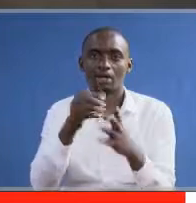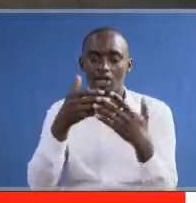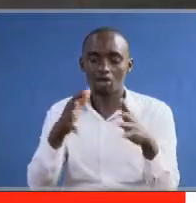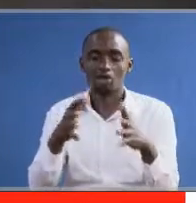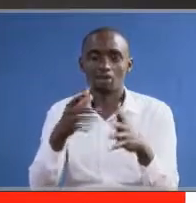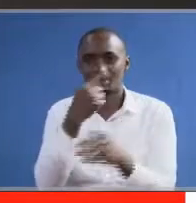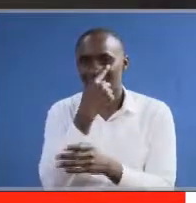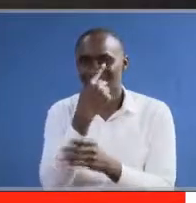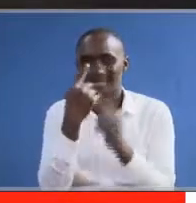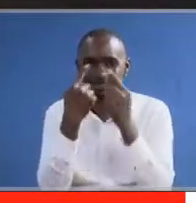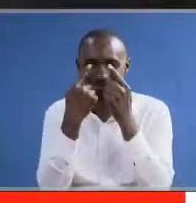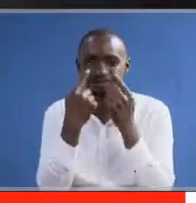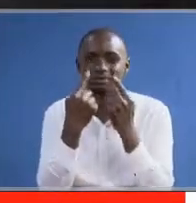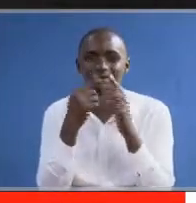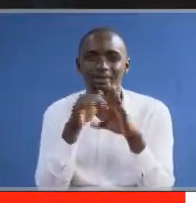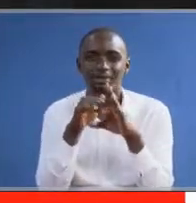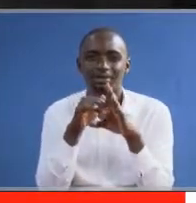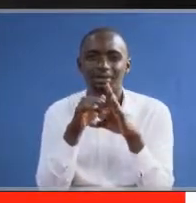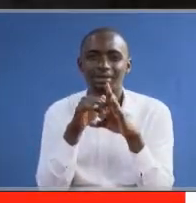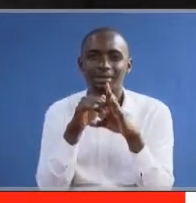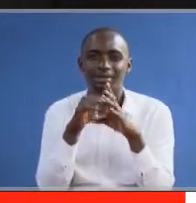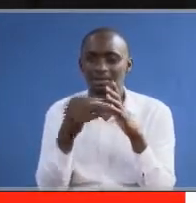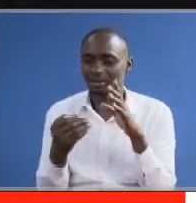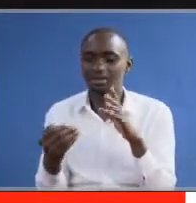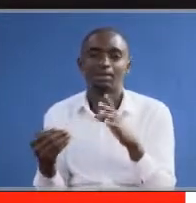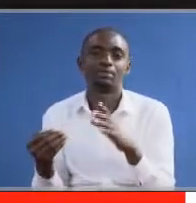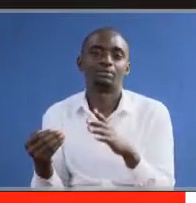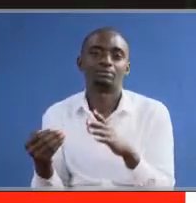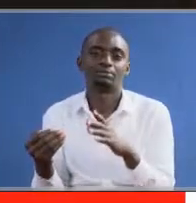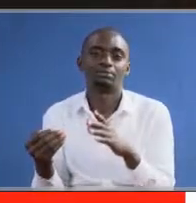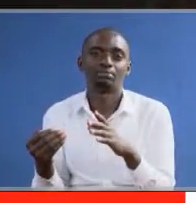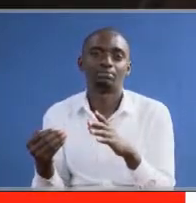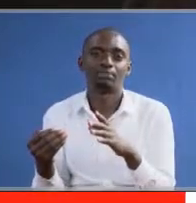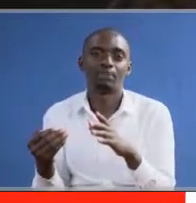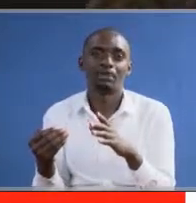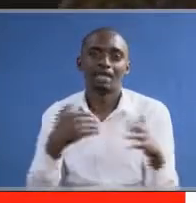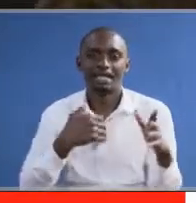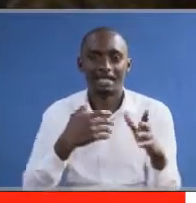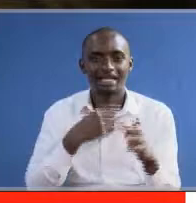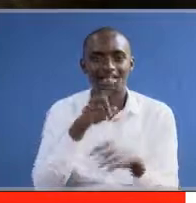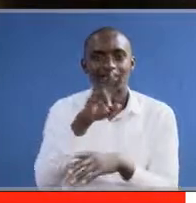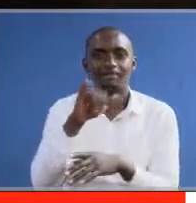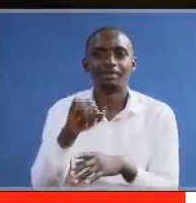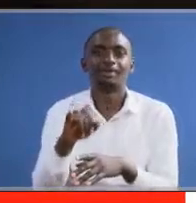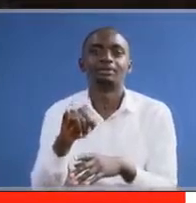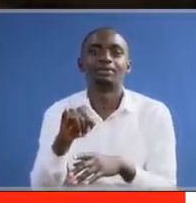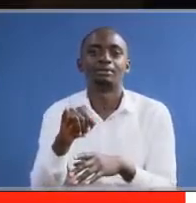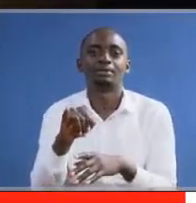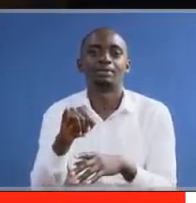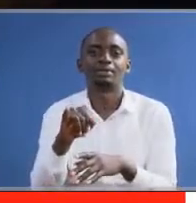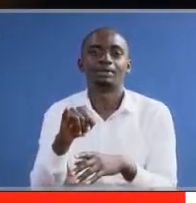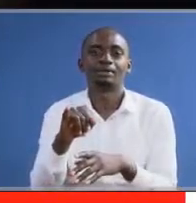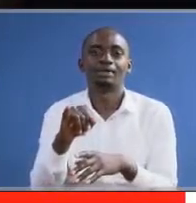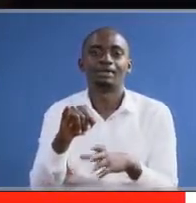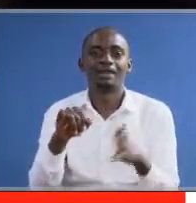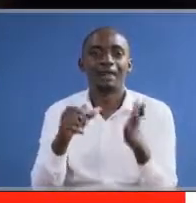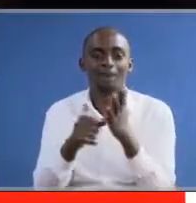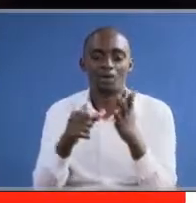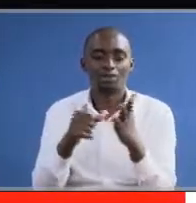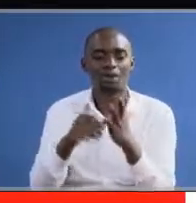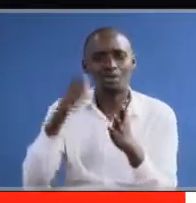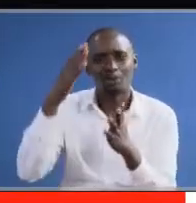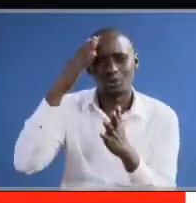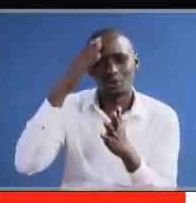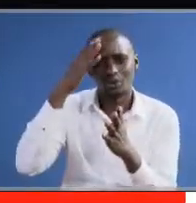childhood. Yeah. He is visually impaired. The cause of his condition is not easy to comprehend, since